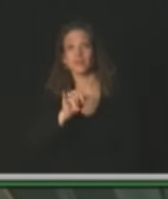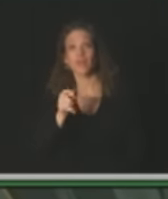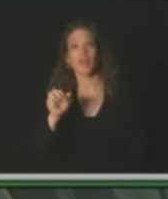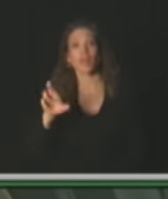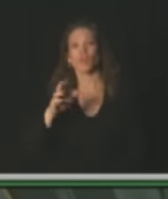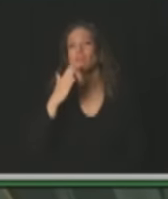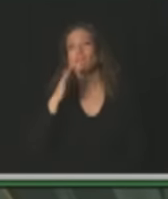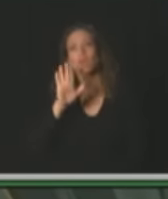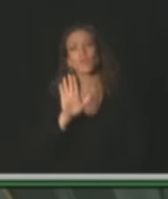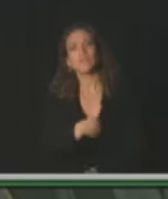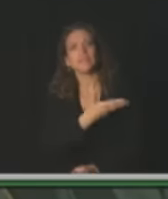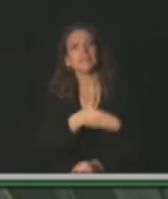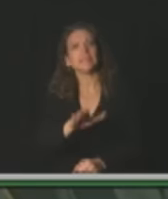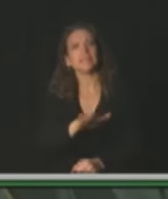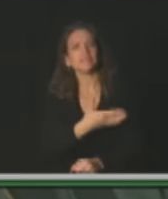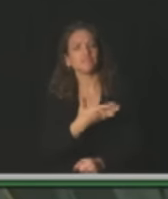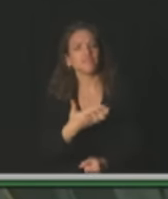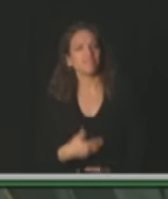for singing for us.